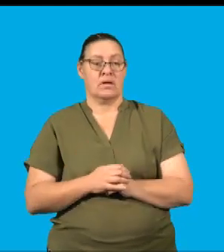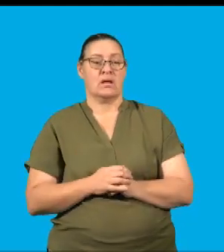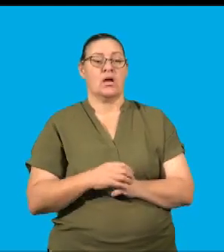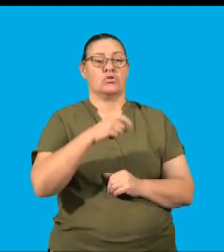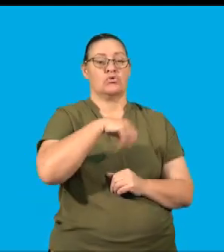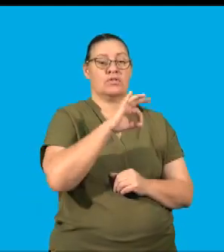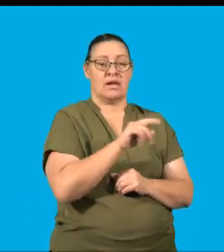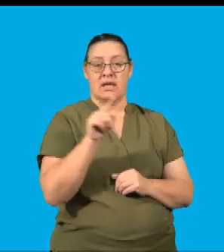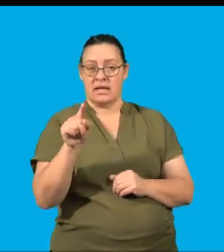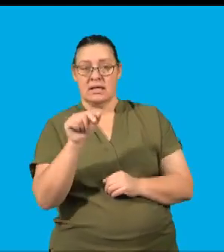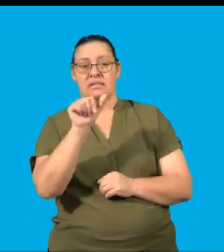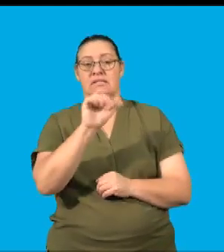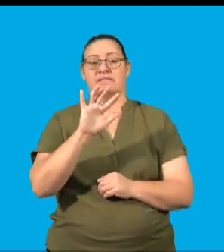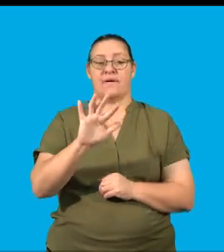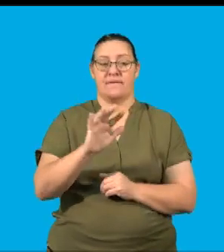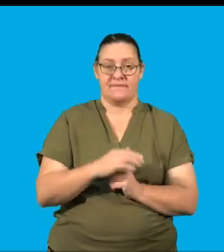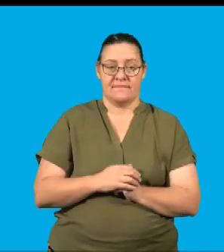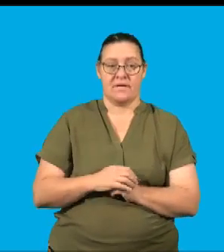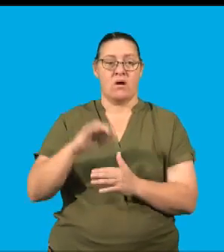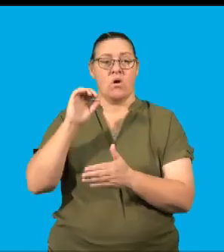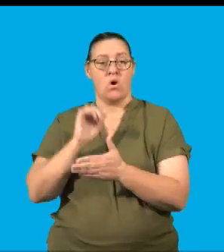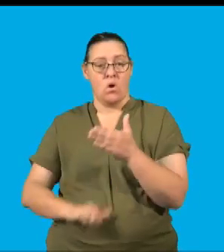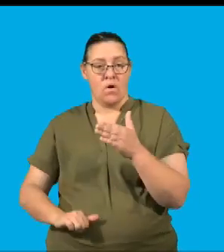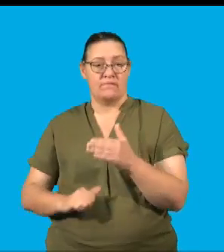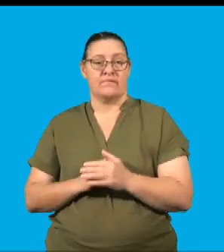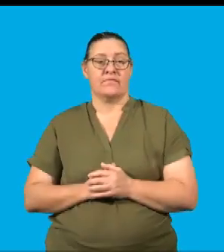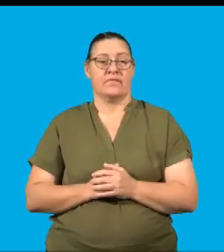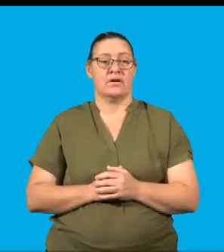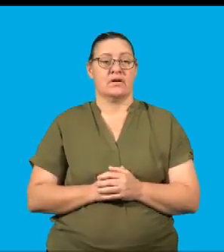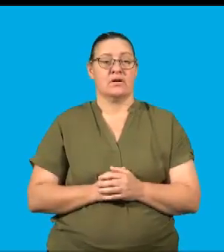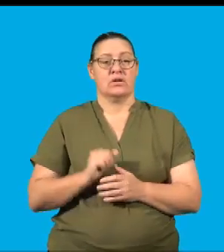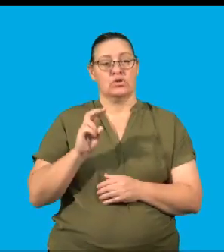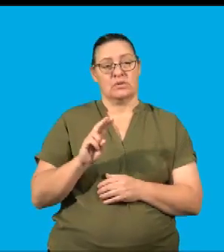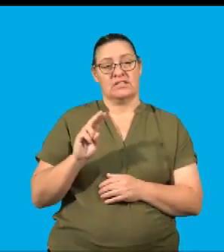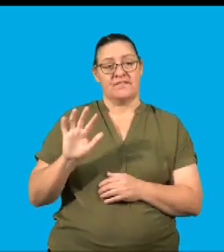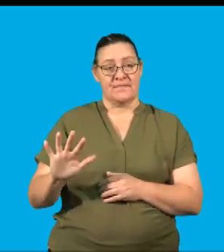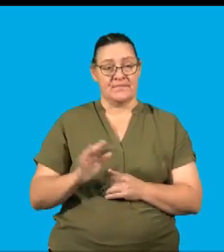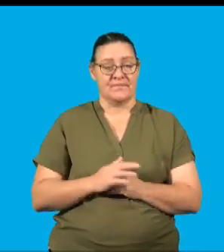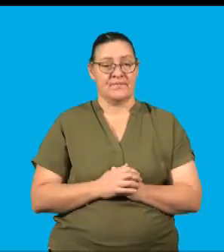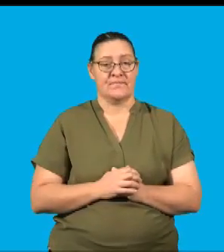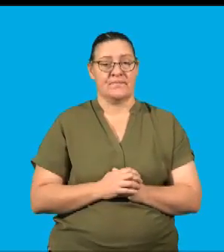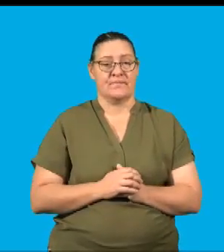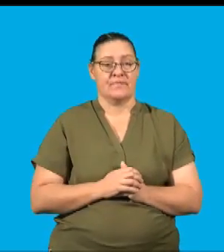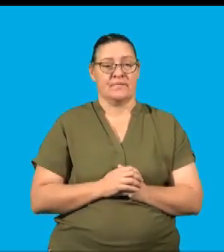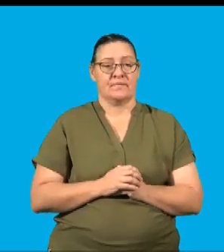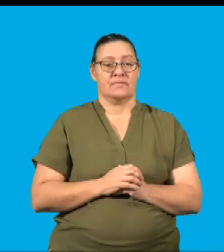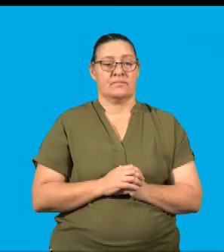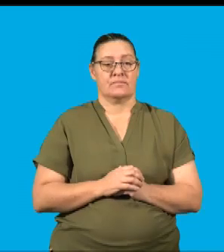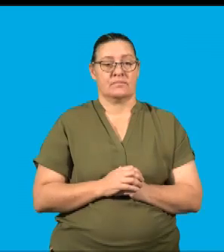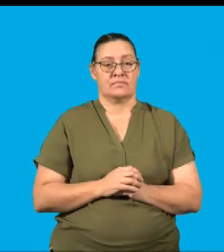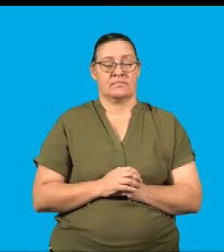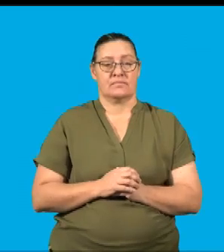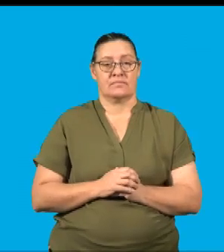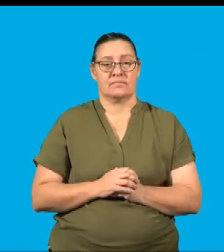the formula. Q3, we say it is how much? It is 65 minus our Q1, it's how